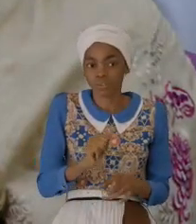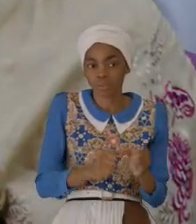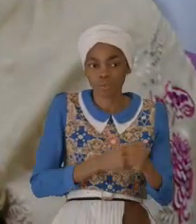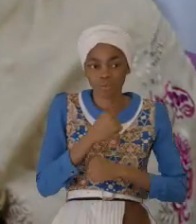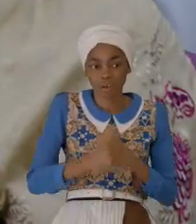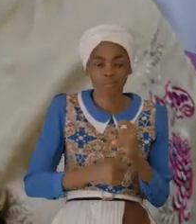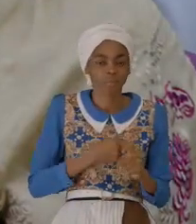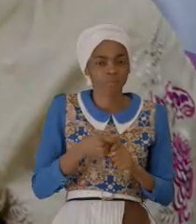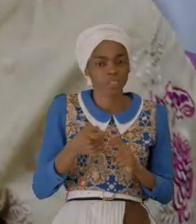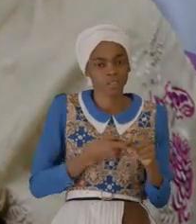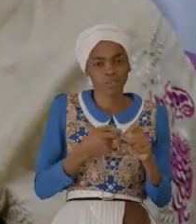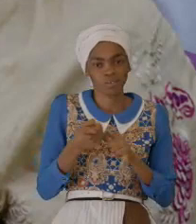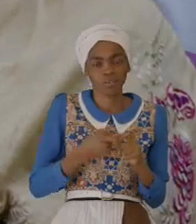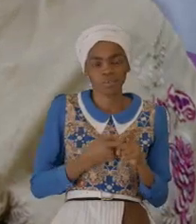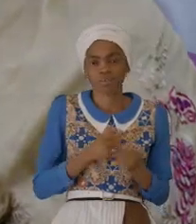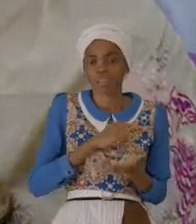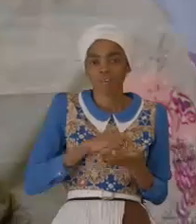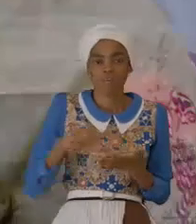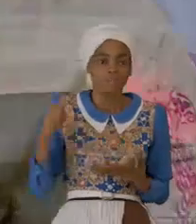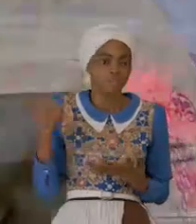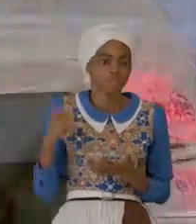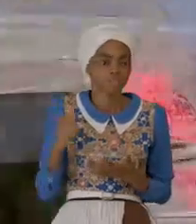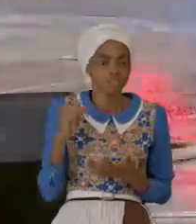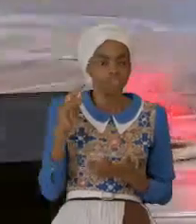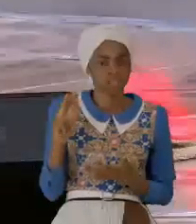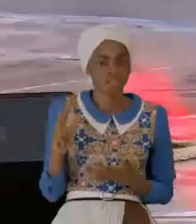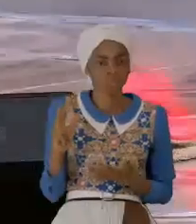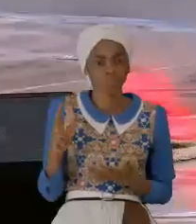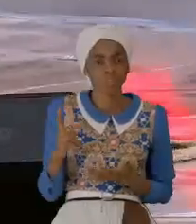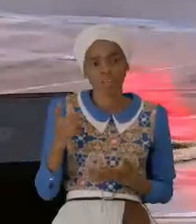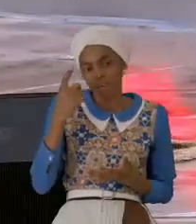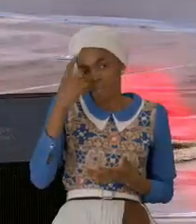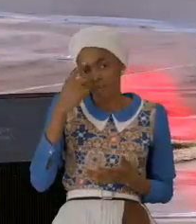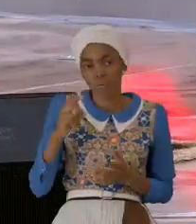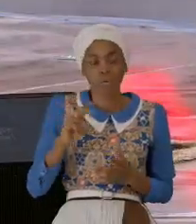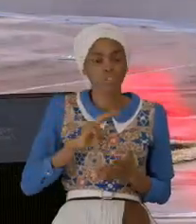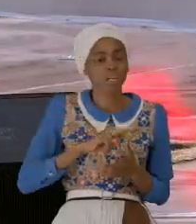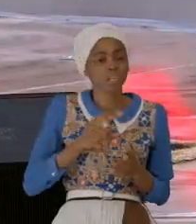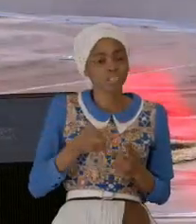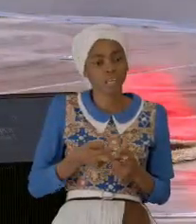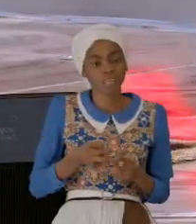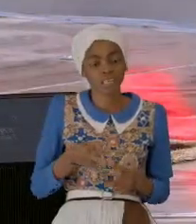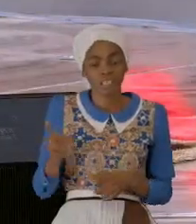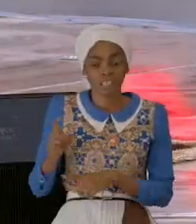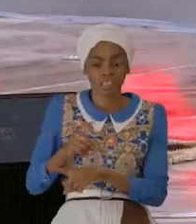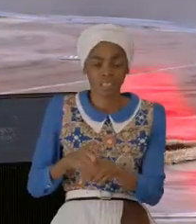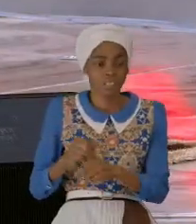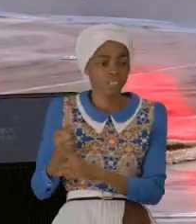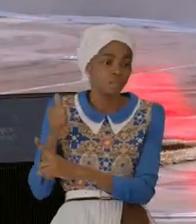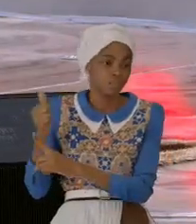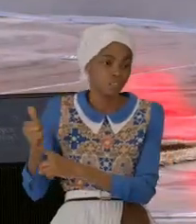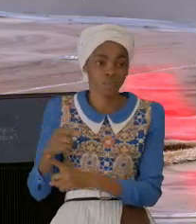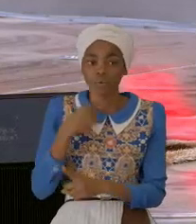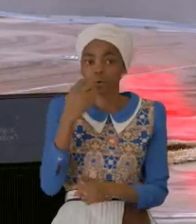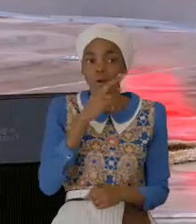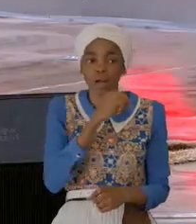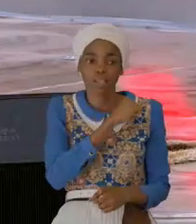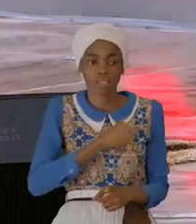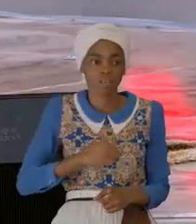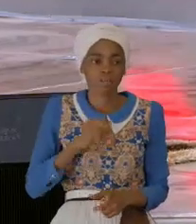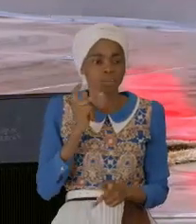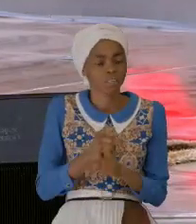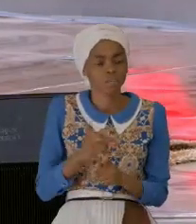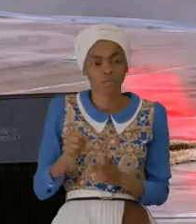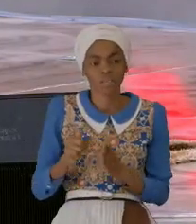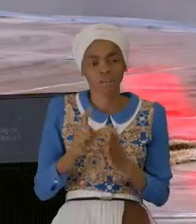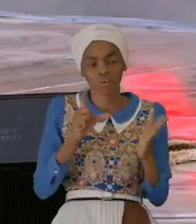at verse 13. In verse 13, for neither they themselves who are circumcised keep the